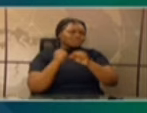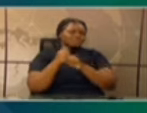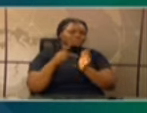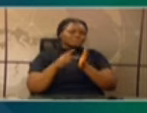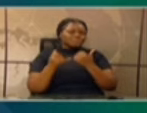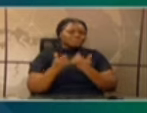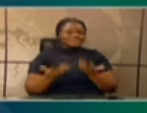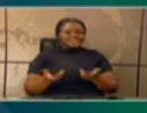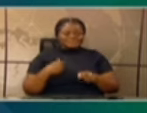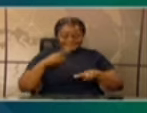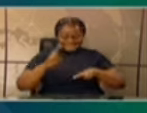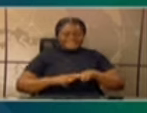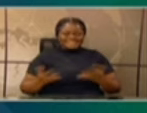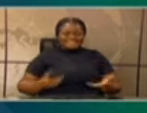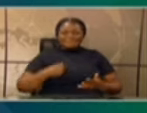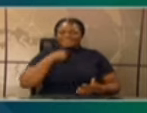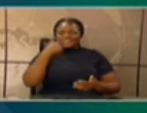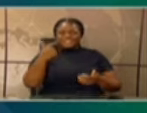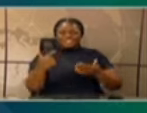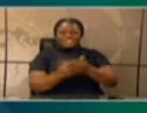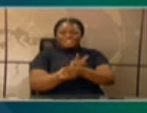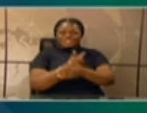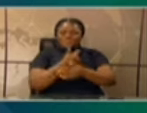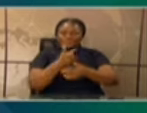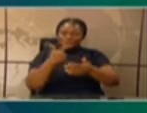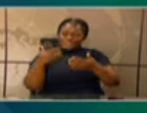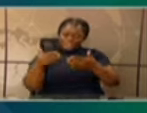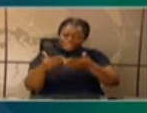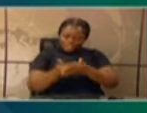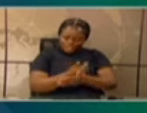And let me sit here and tell you again. The new Ghana agenda is real.